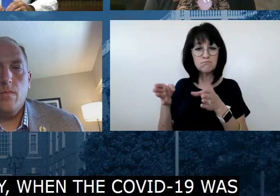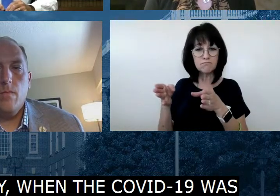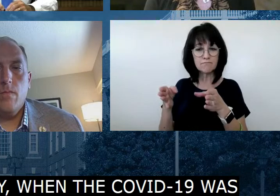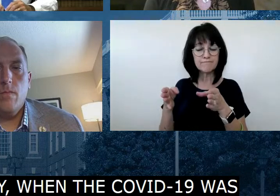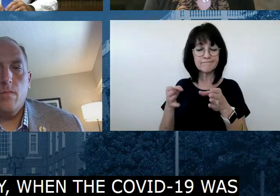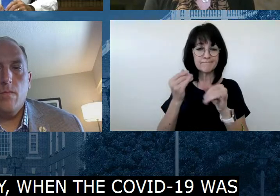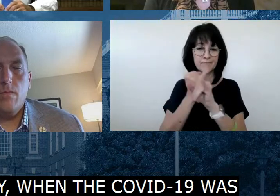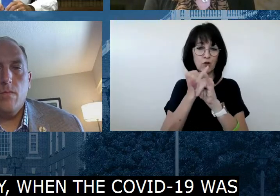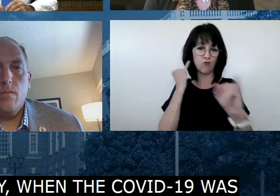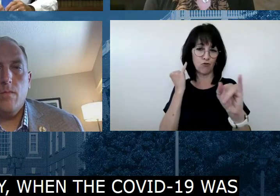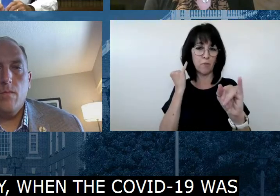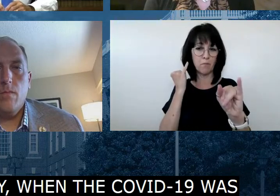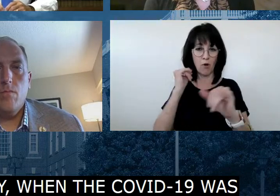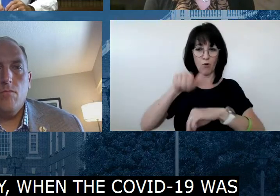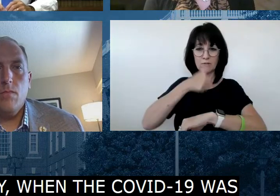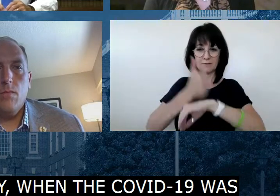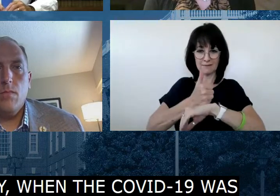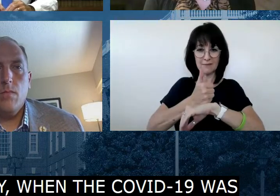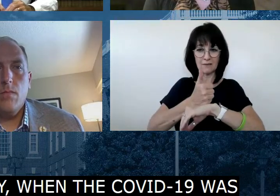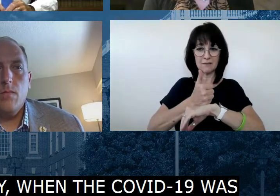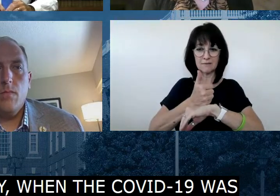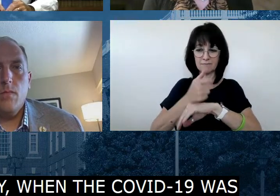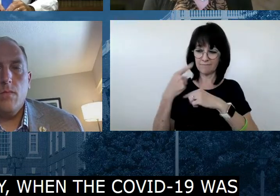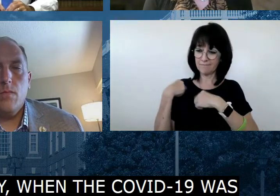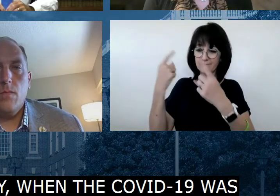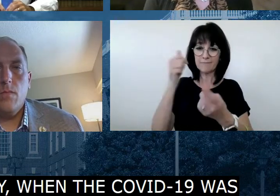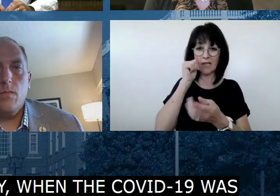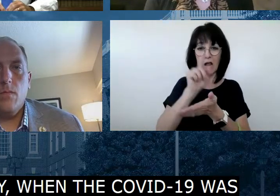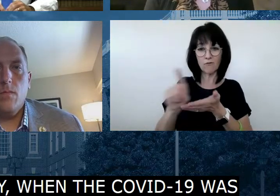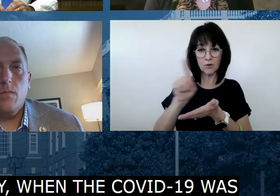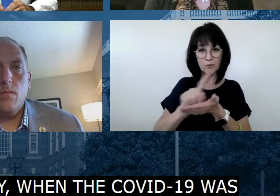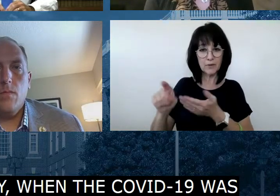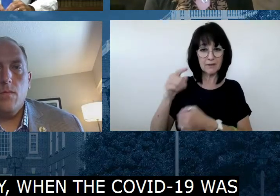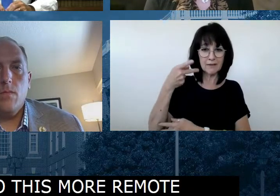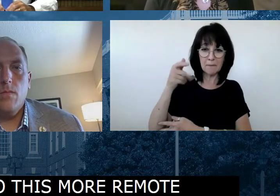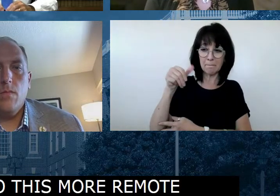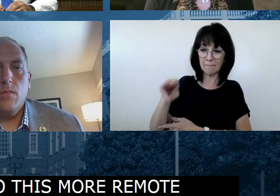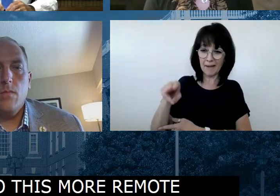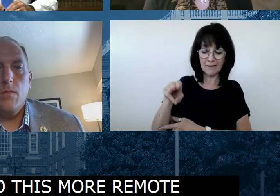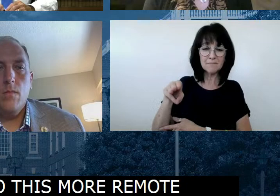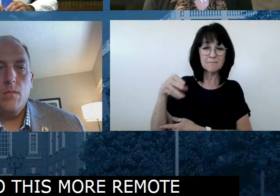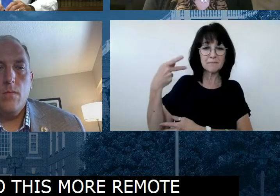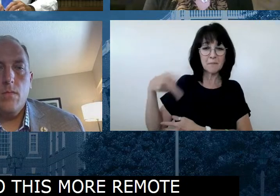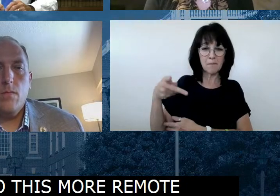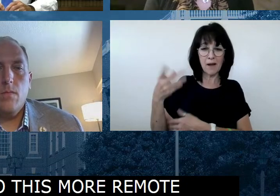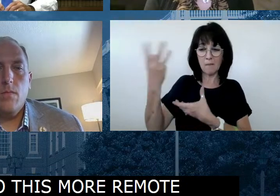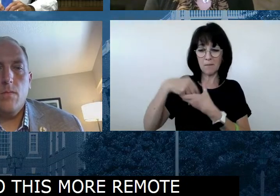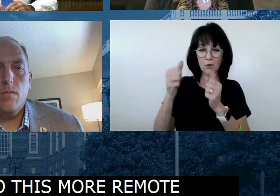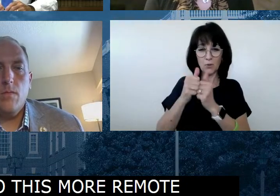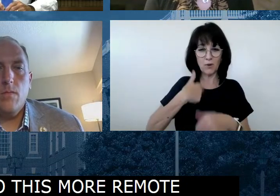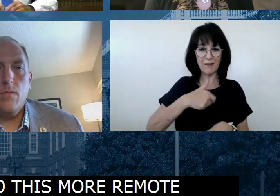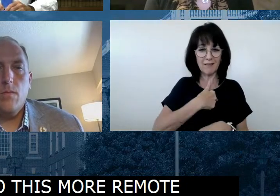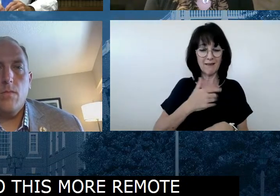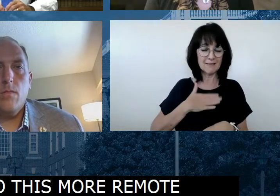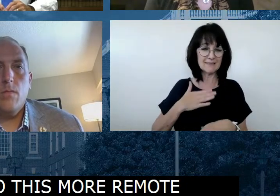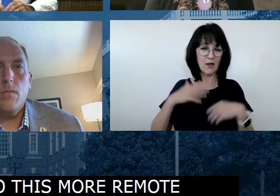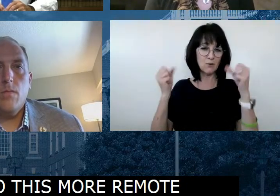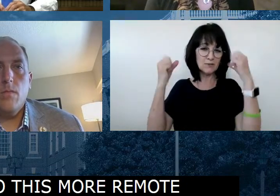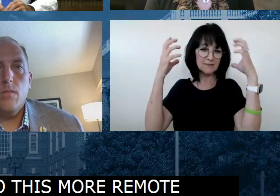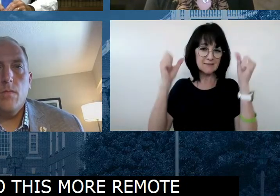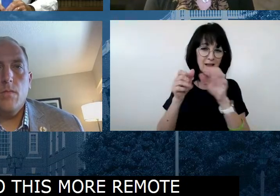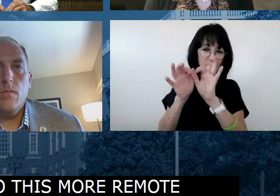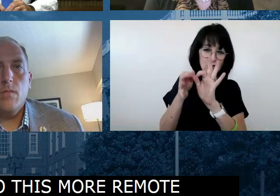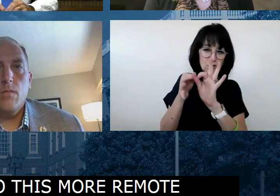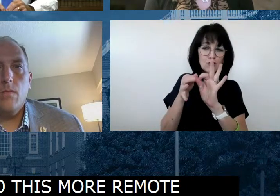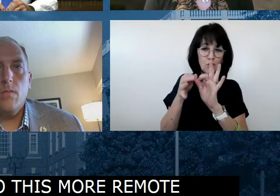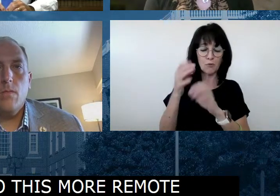remote setting. We've been joined on a weekly basis by Pam, who's our sign language expert